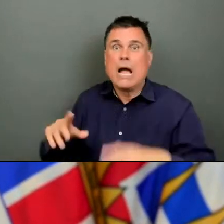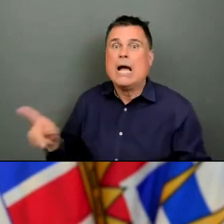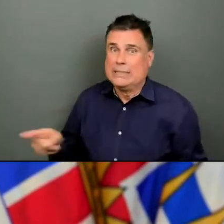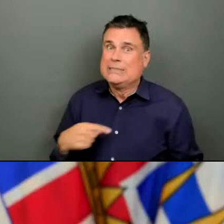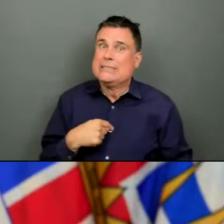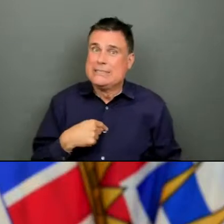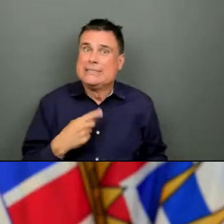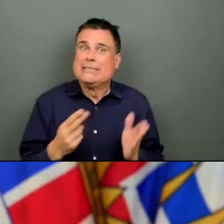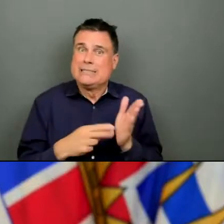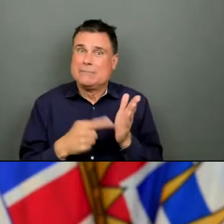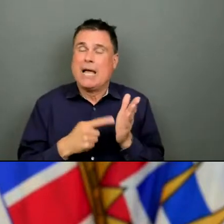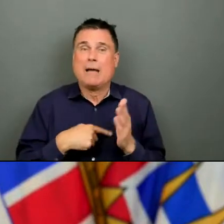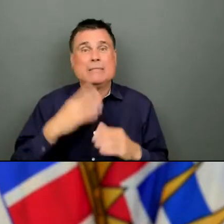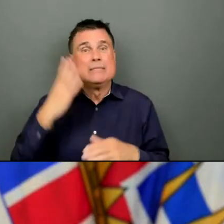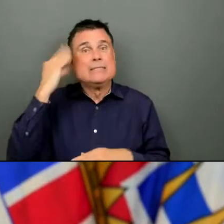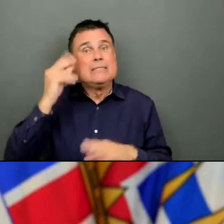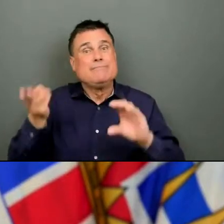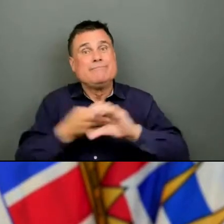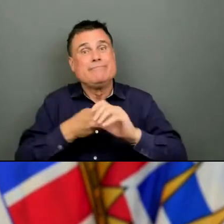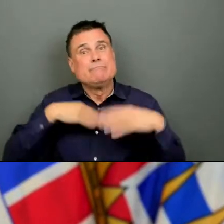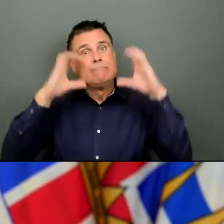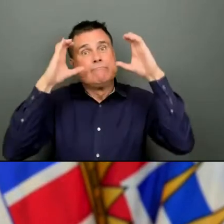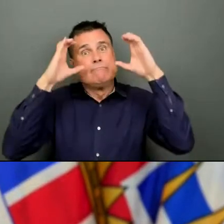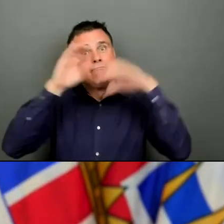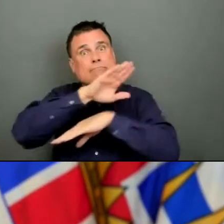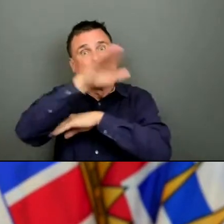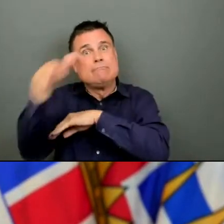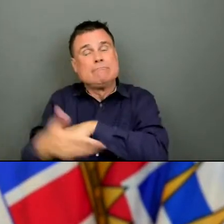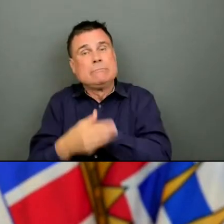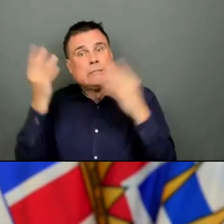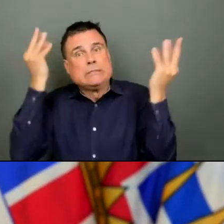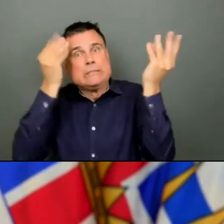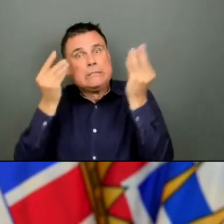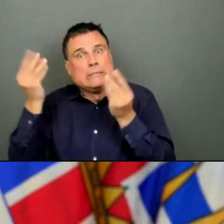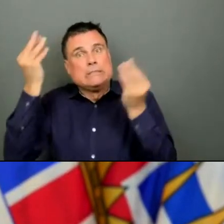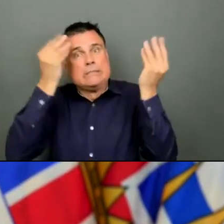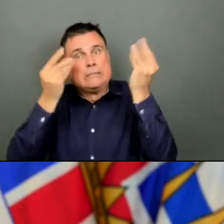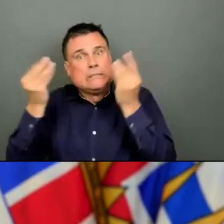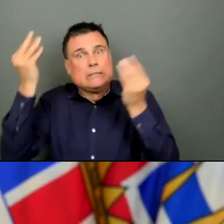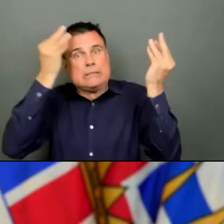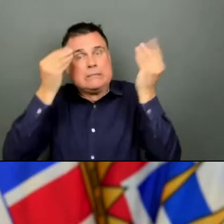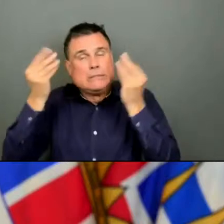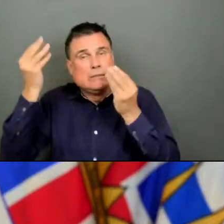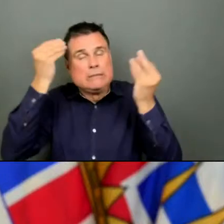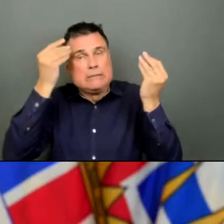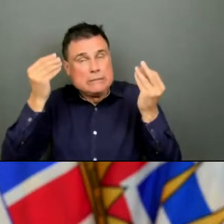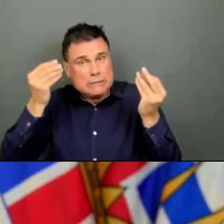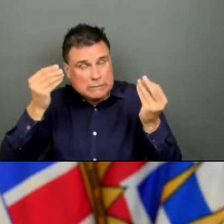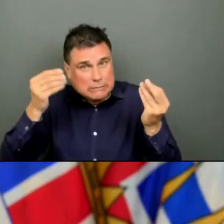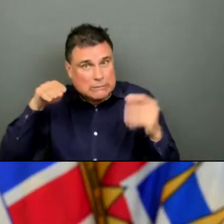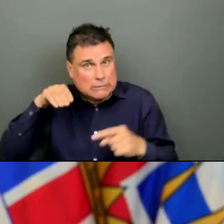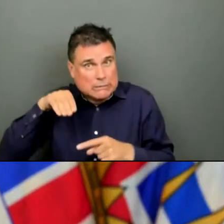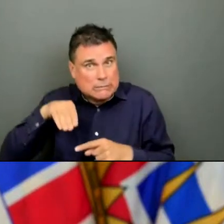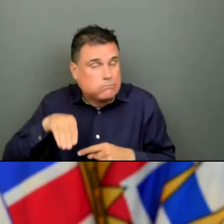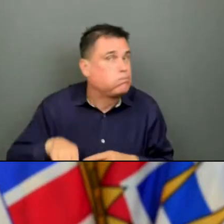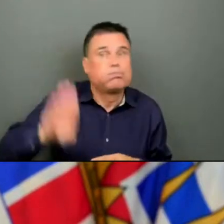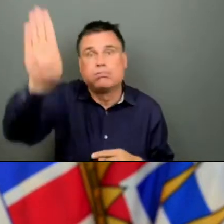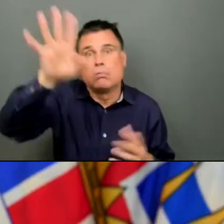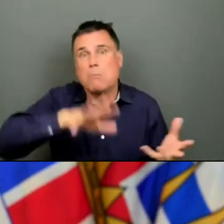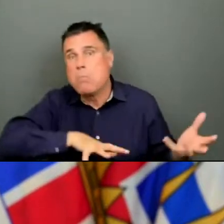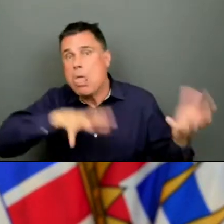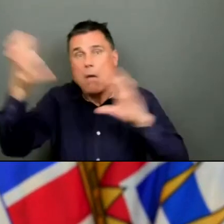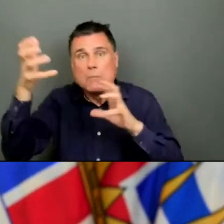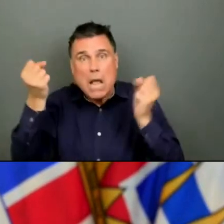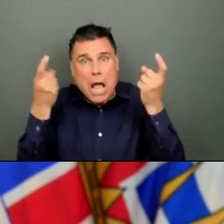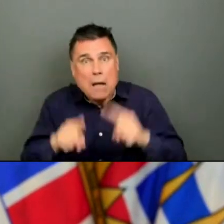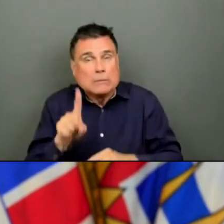time I look at our case rates and our case numbers and the modeling when it comes up. It is very reassuring.